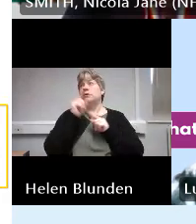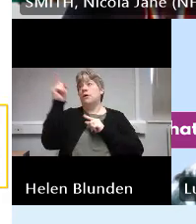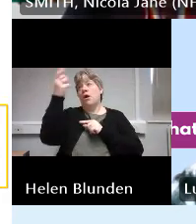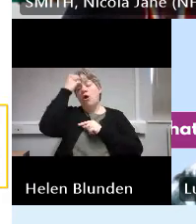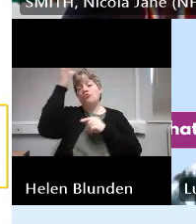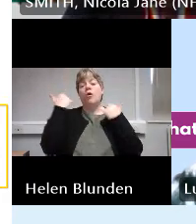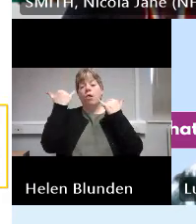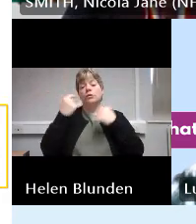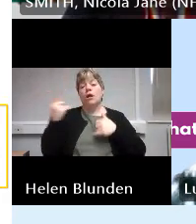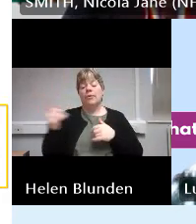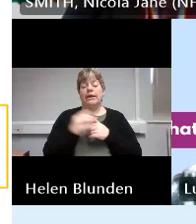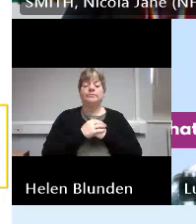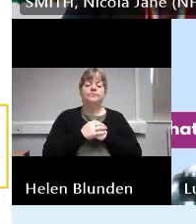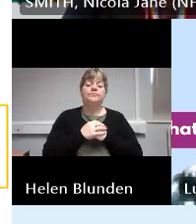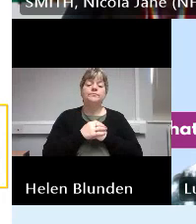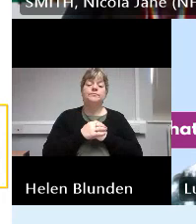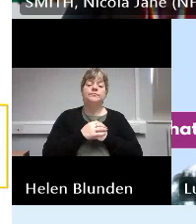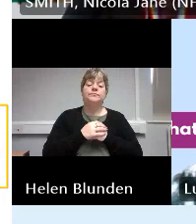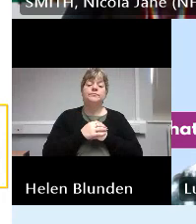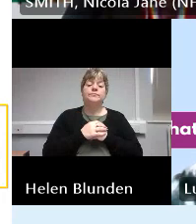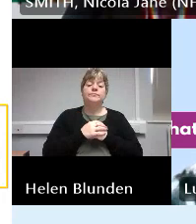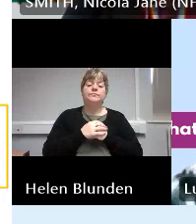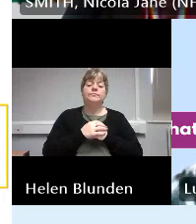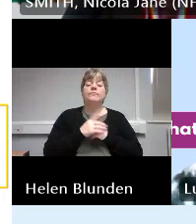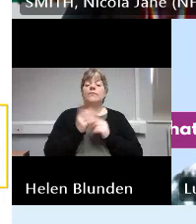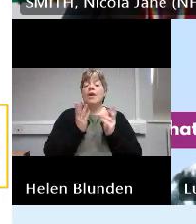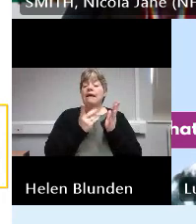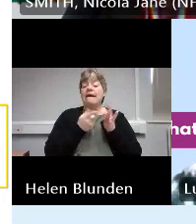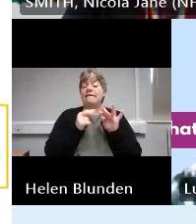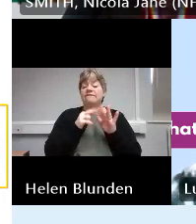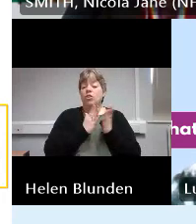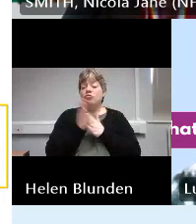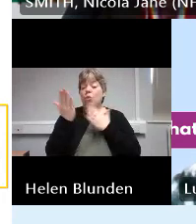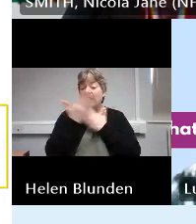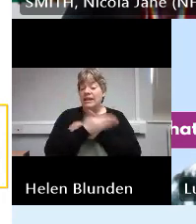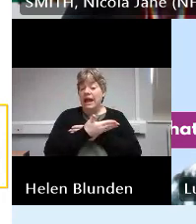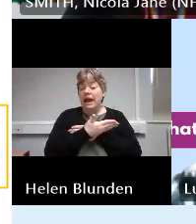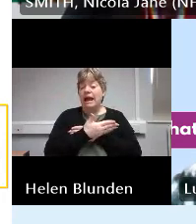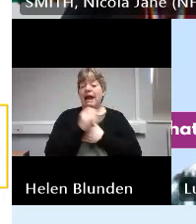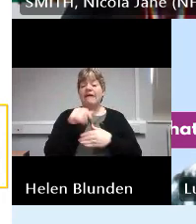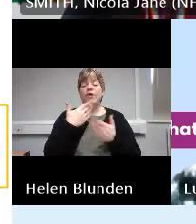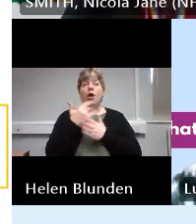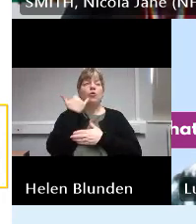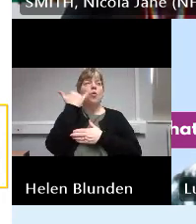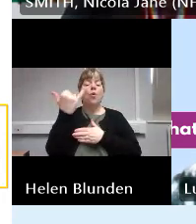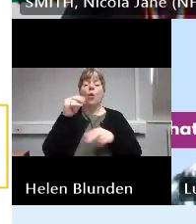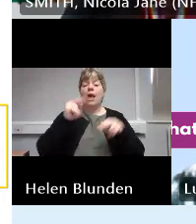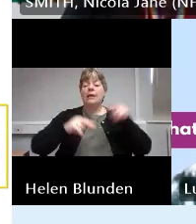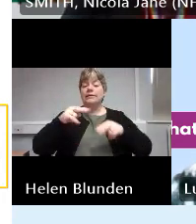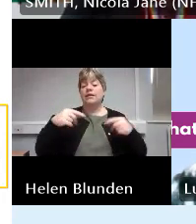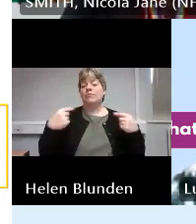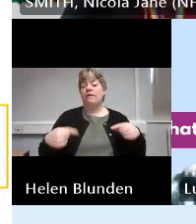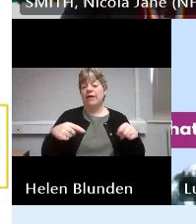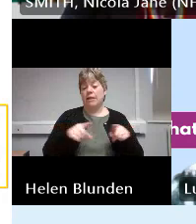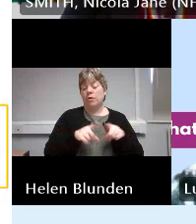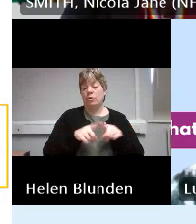Derby hospitals. Through the night, there is an on-call assessment available as